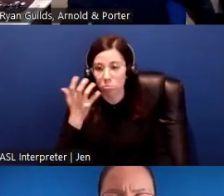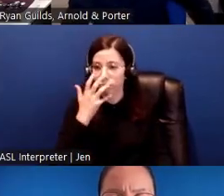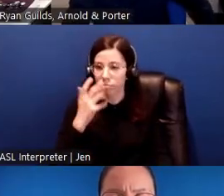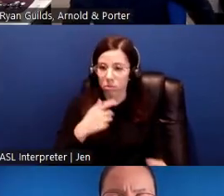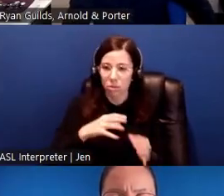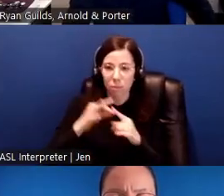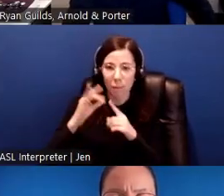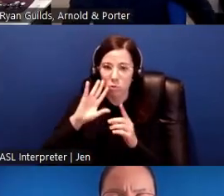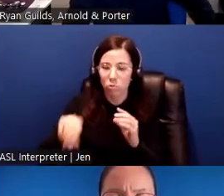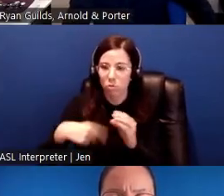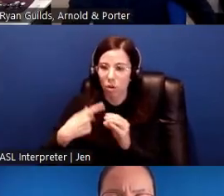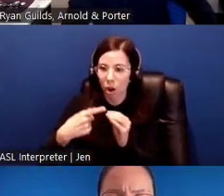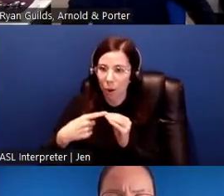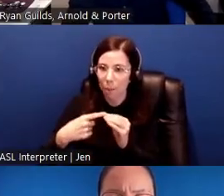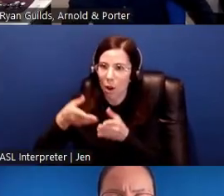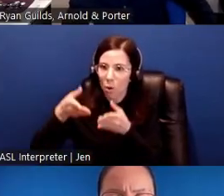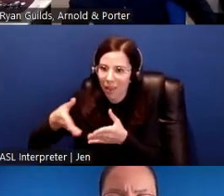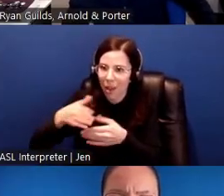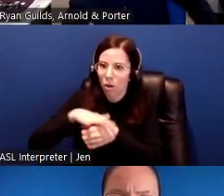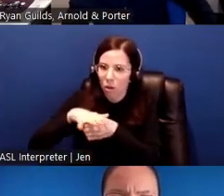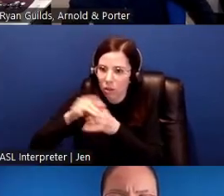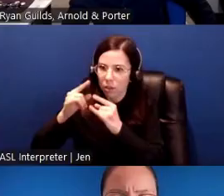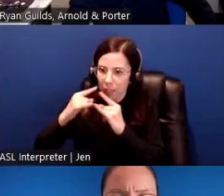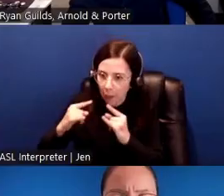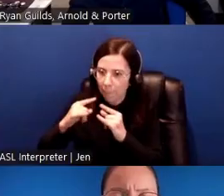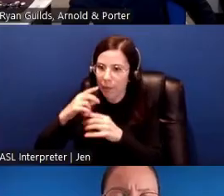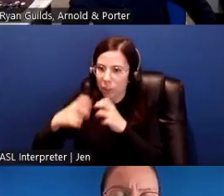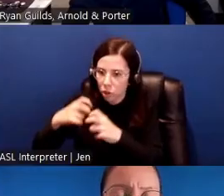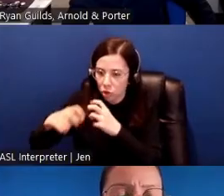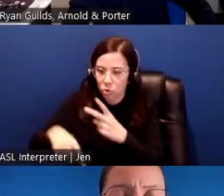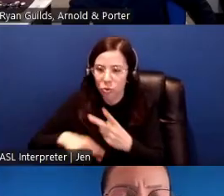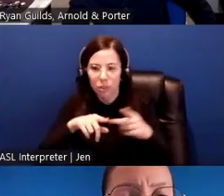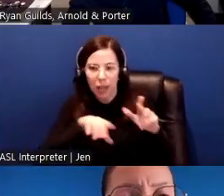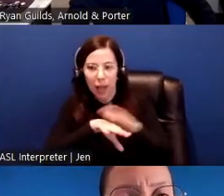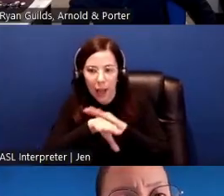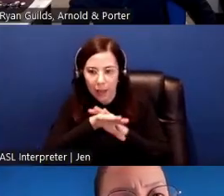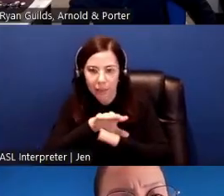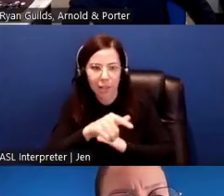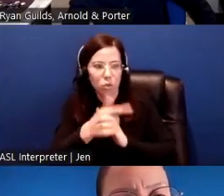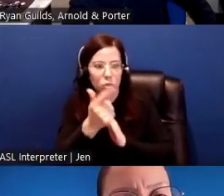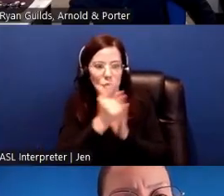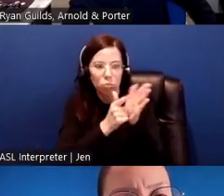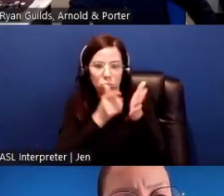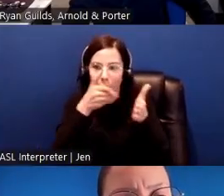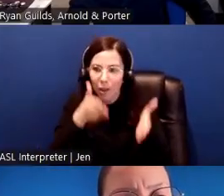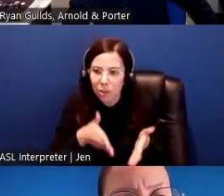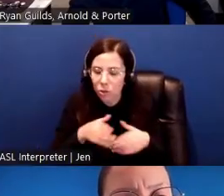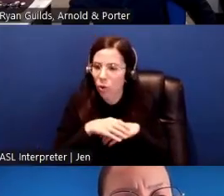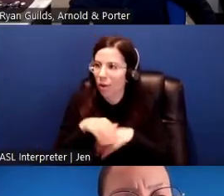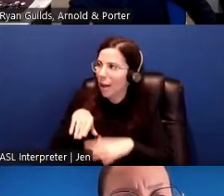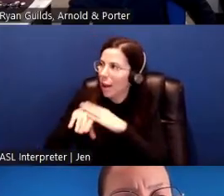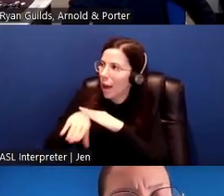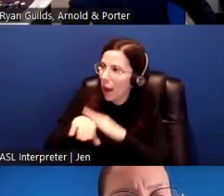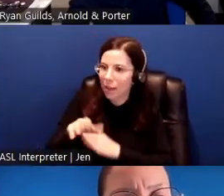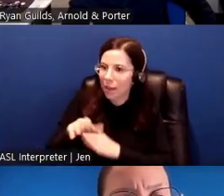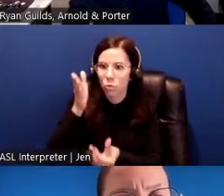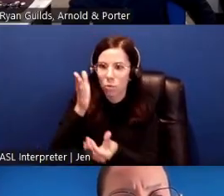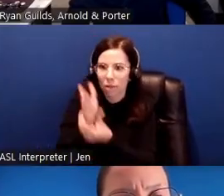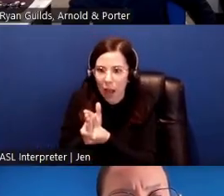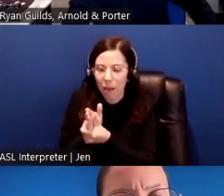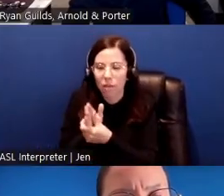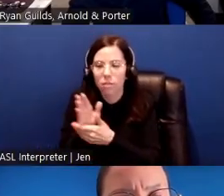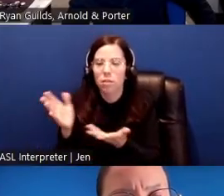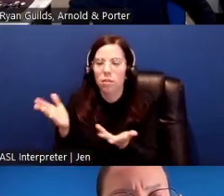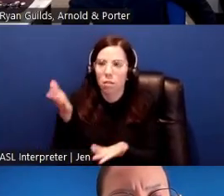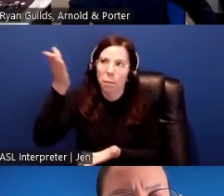talking about on-base issues, access to the prosecutor, access to the files and the filings, just being